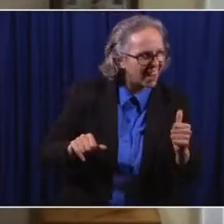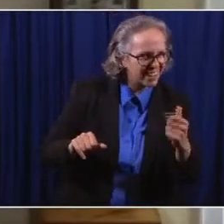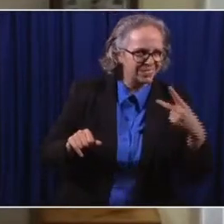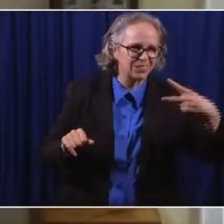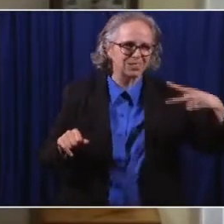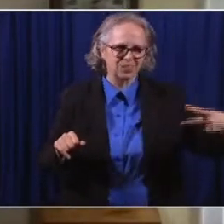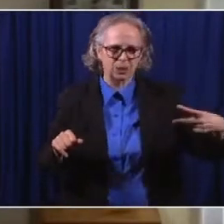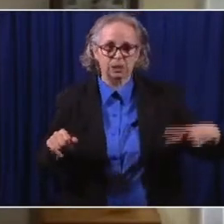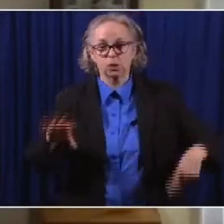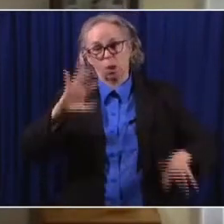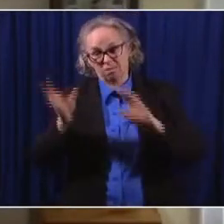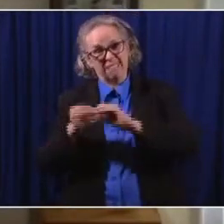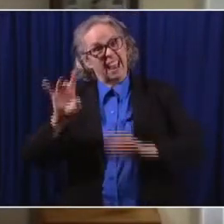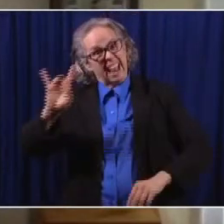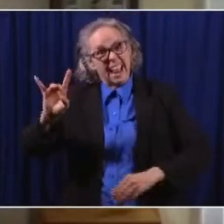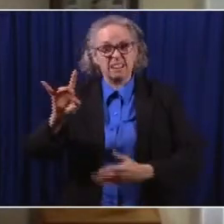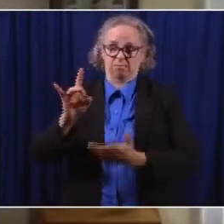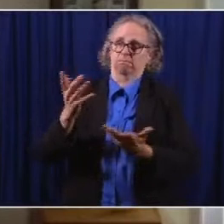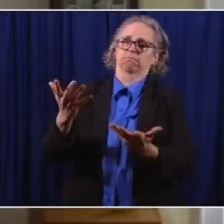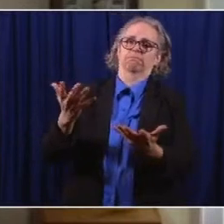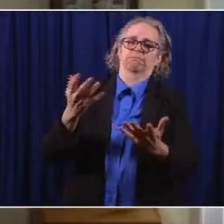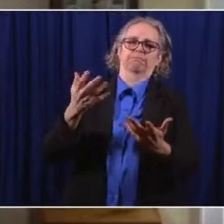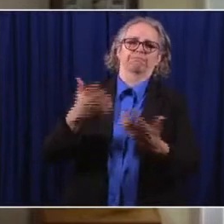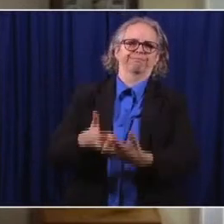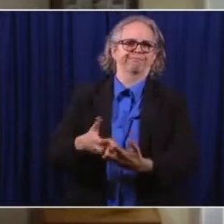kind of go through these for a moment.